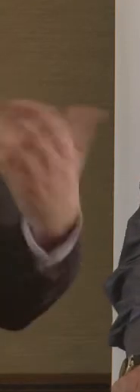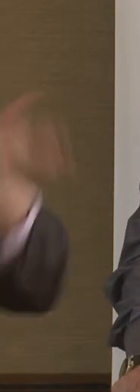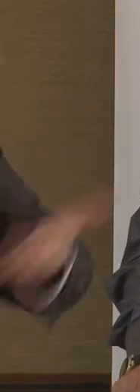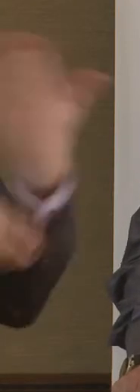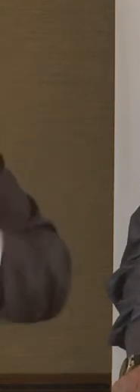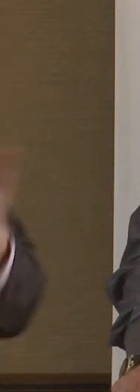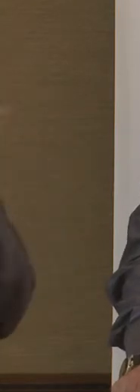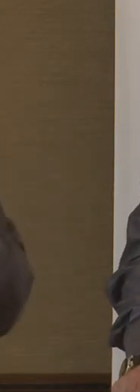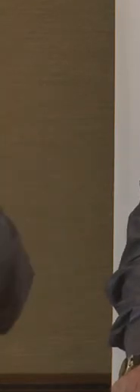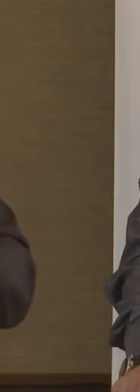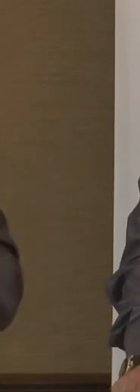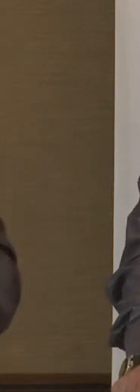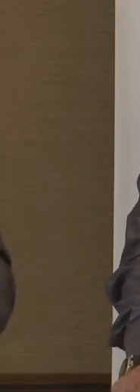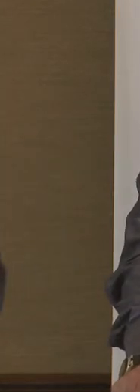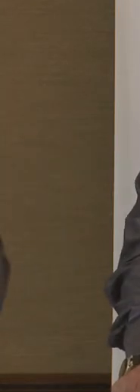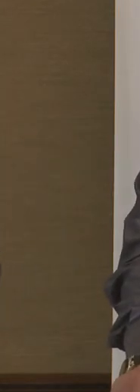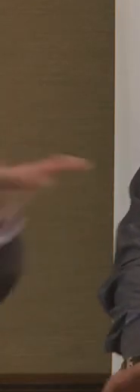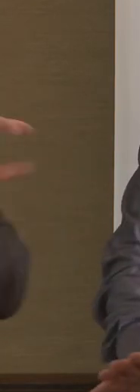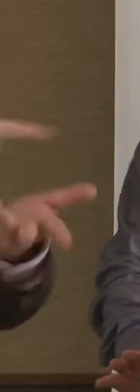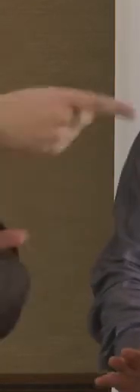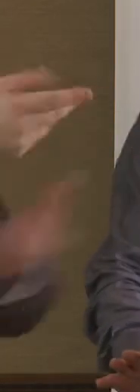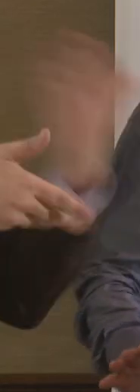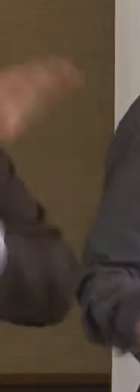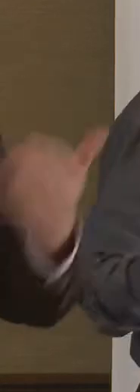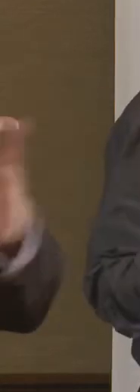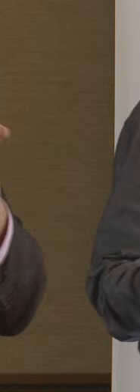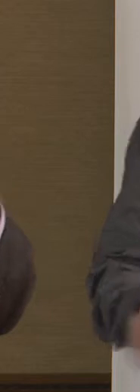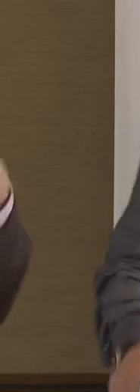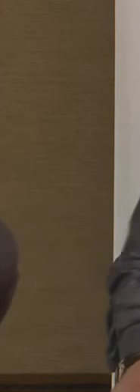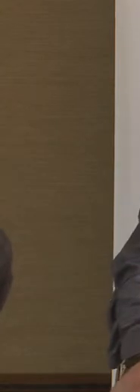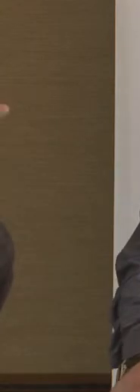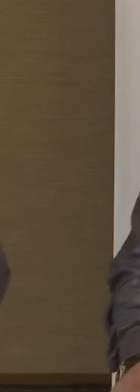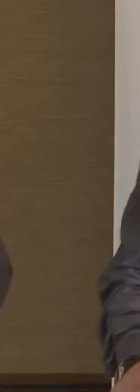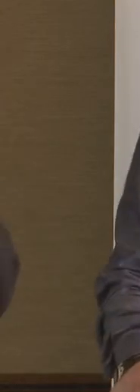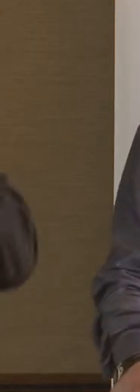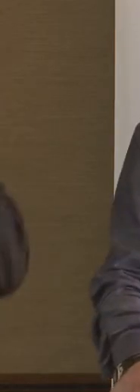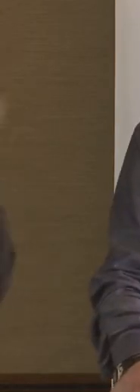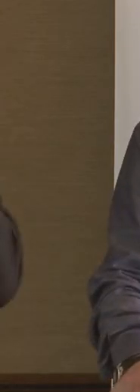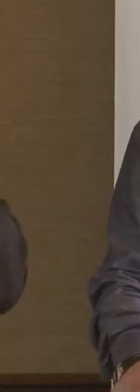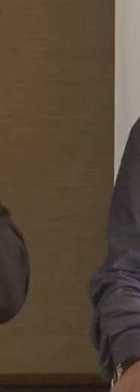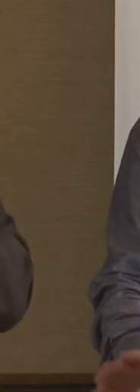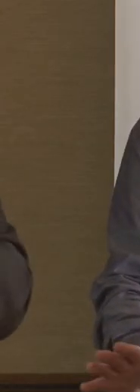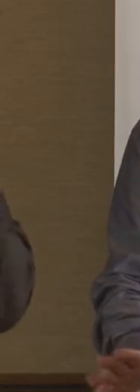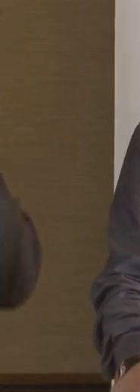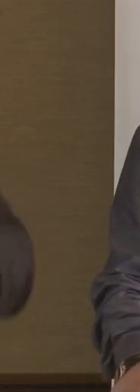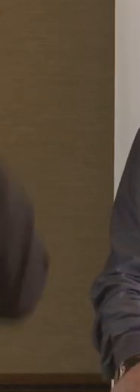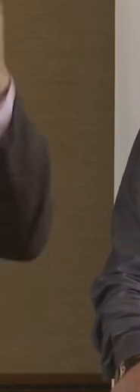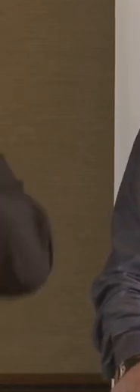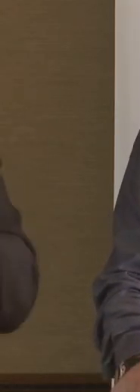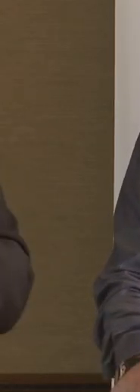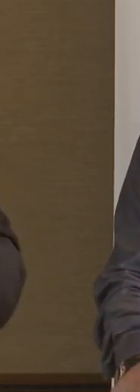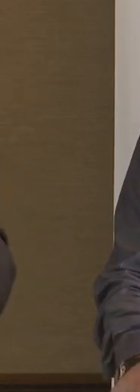about earlier in terms of consultation, and recognizing best practices that acknowledge the many differences